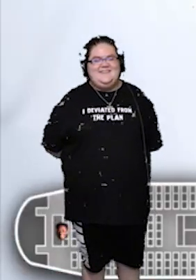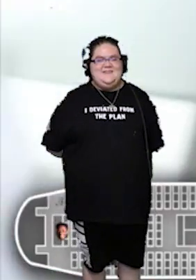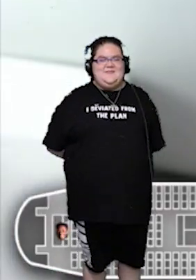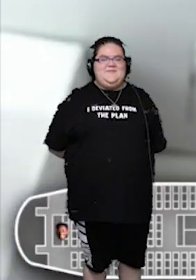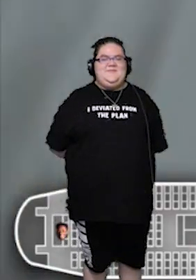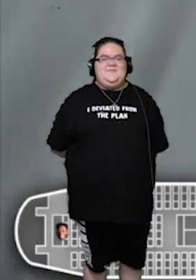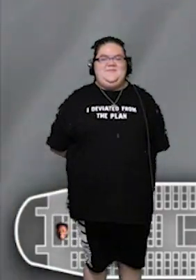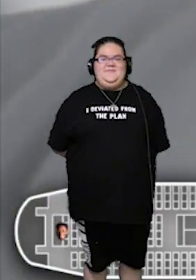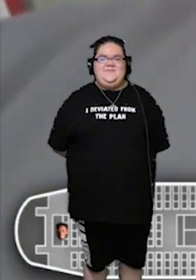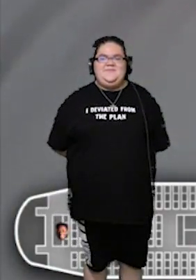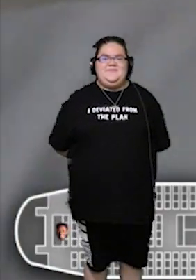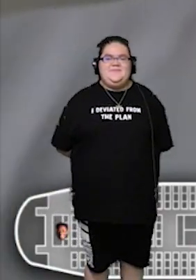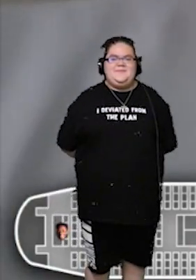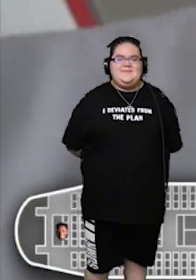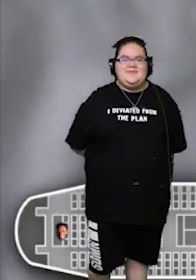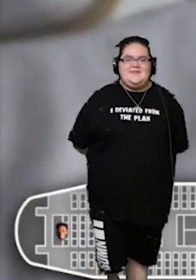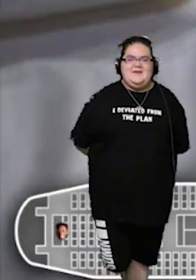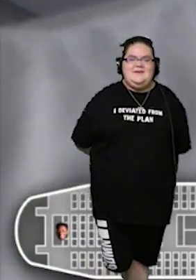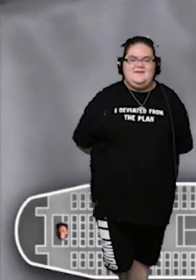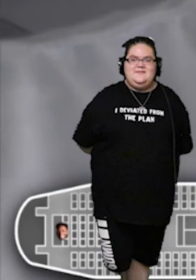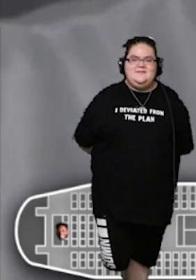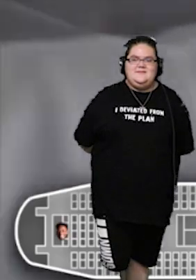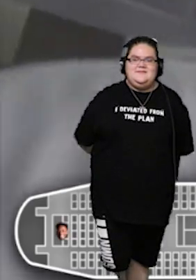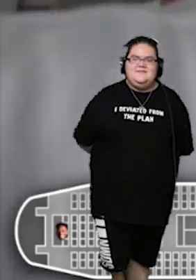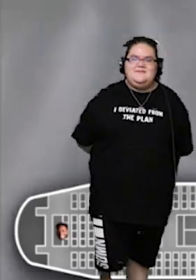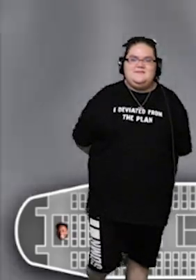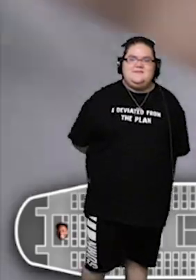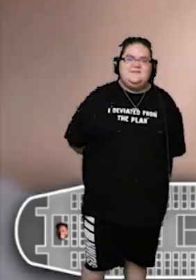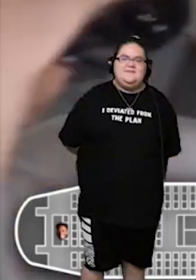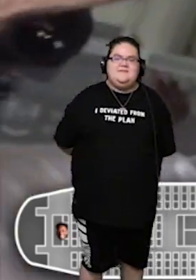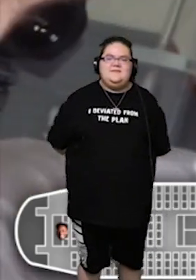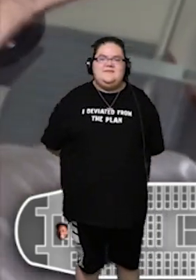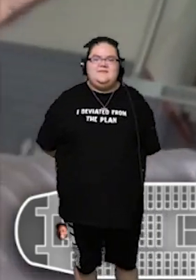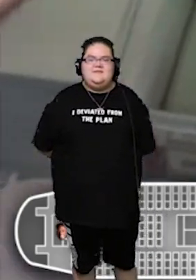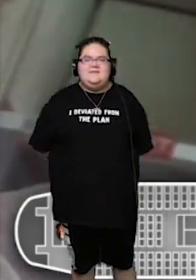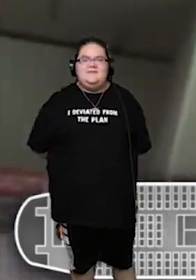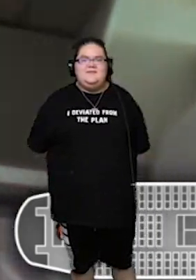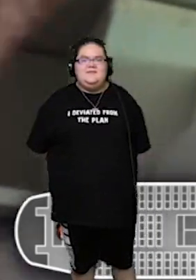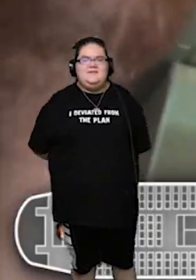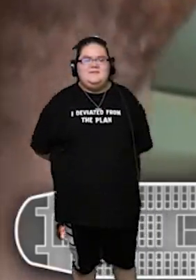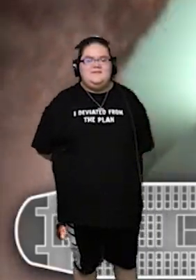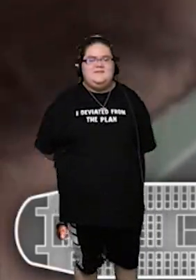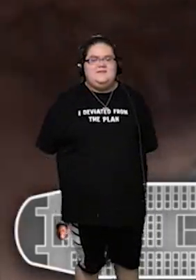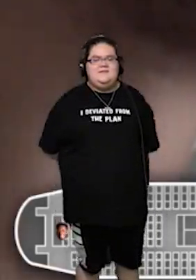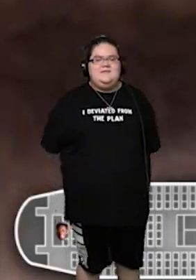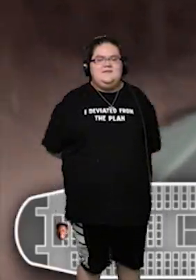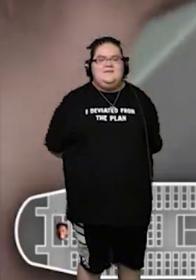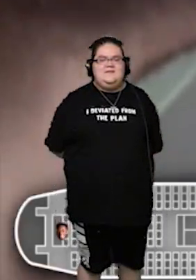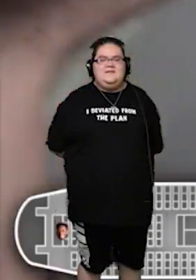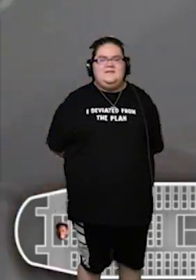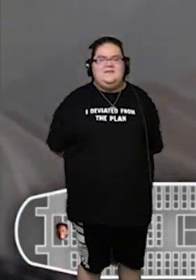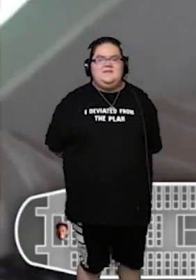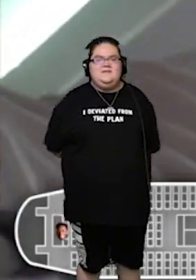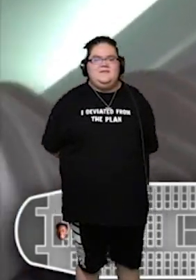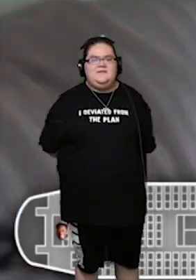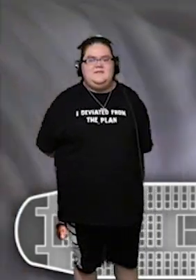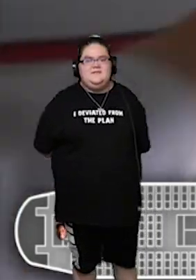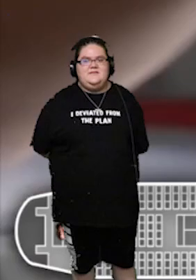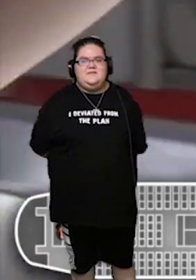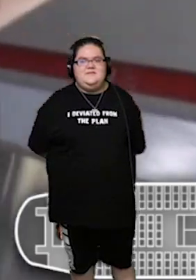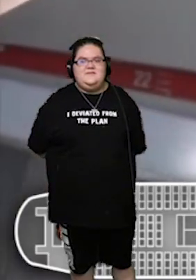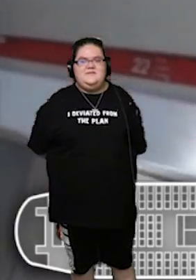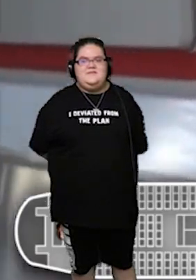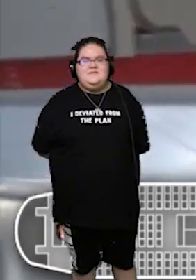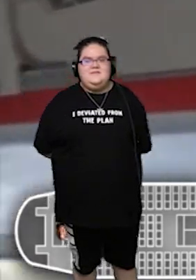check all these? I don't think anyone's going to have wanted to go back up in here. It was Toby. That one. That one doesn't have anything in, I don't think. Because Toby's